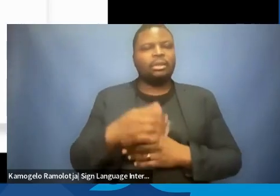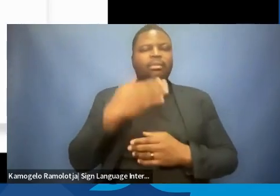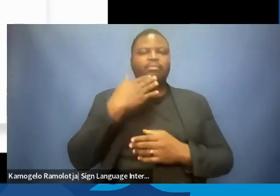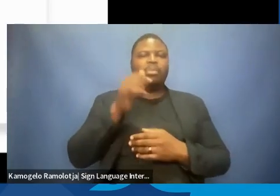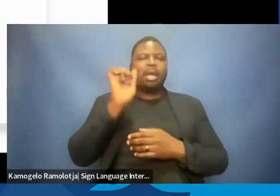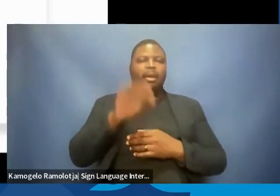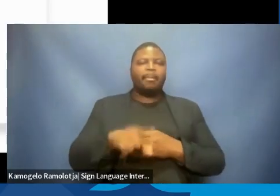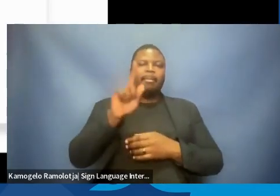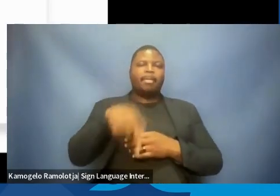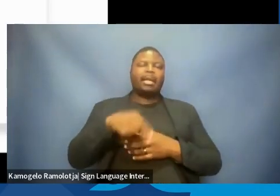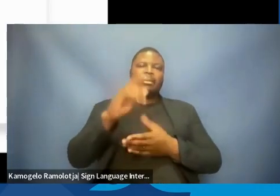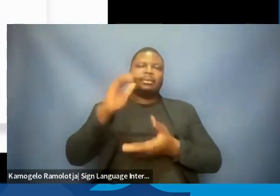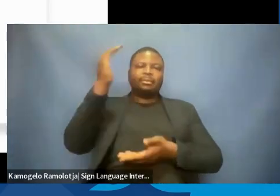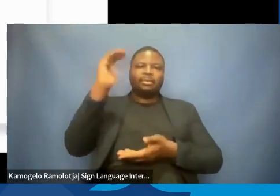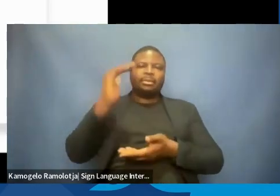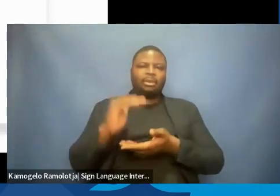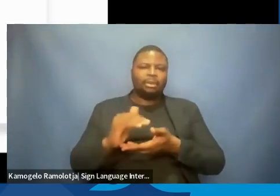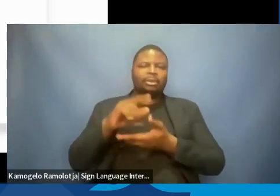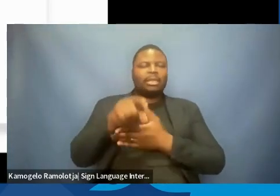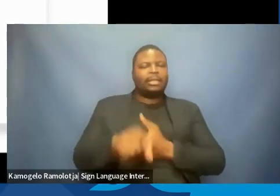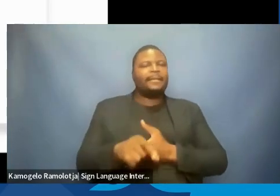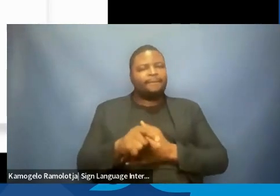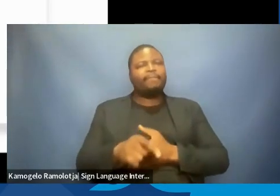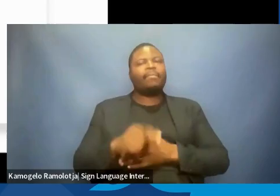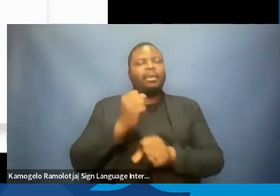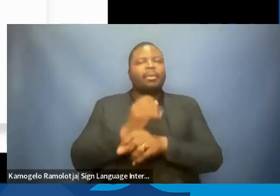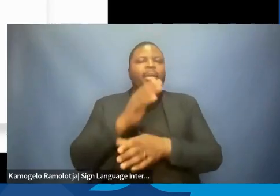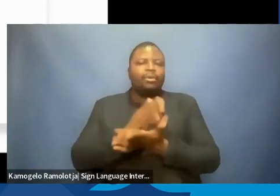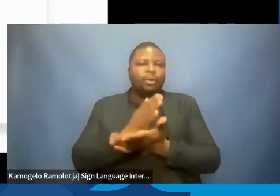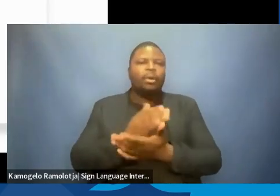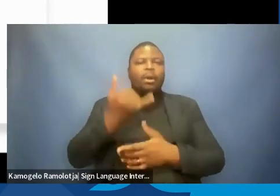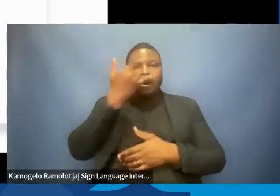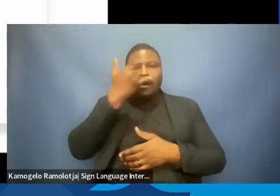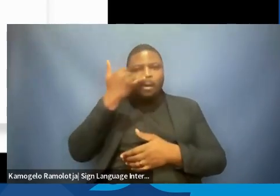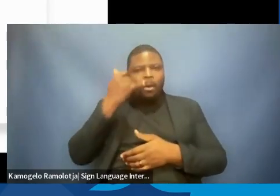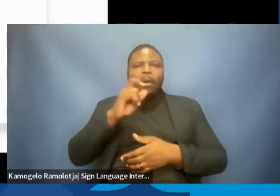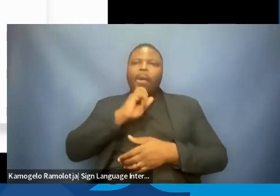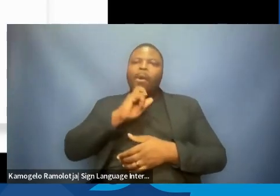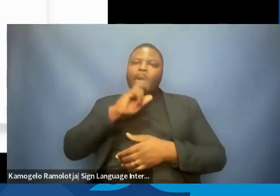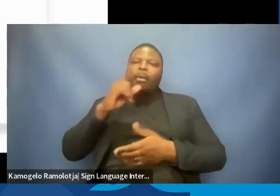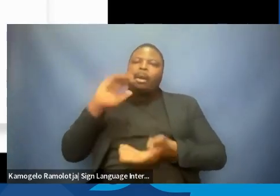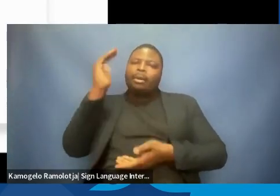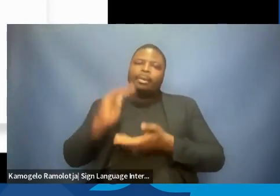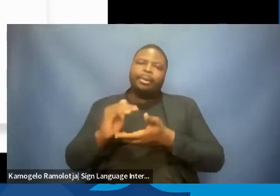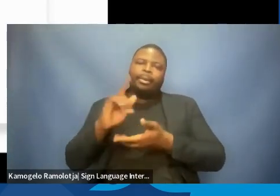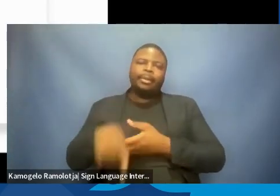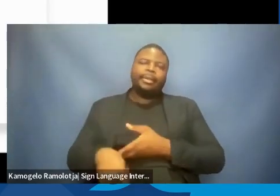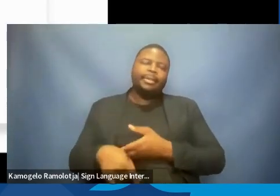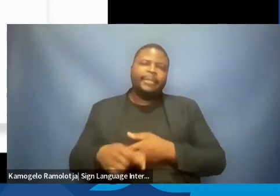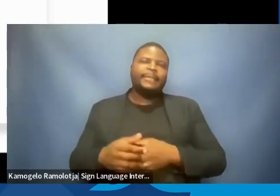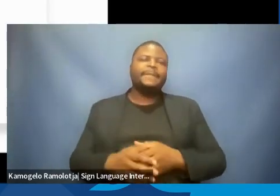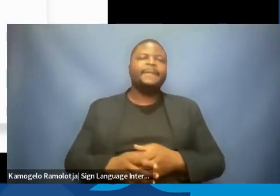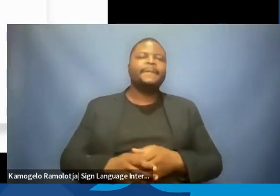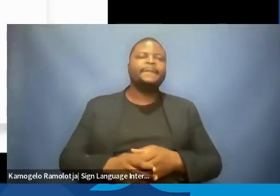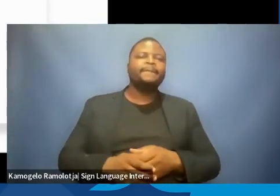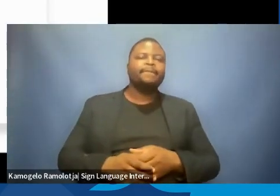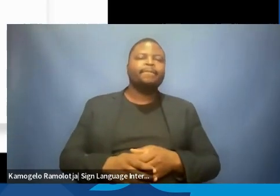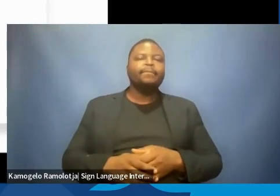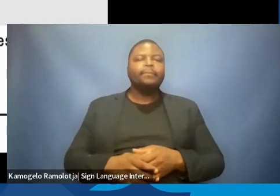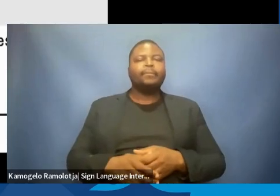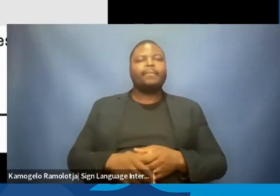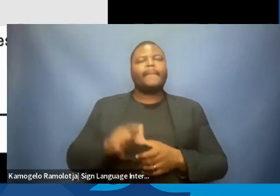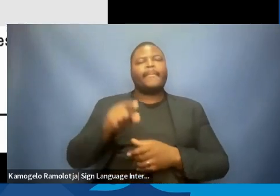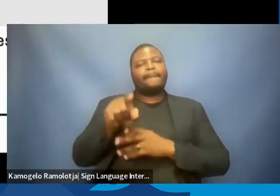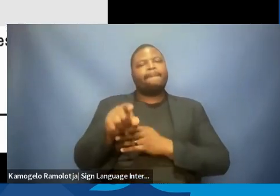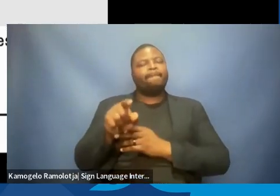it highlights that we do need to do more, and there's a need for additional integrated resources to effectively